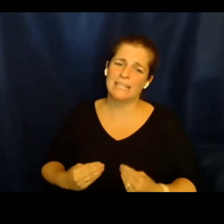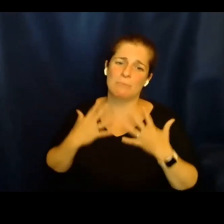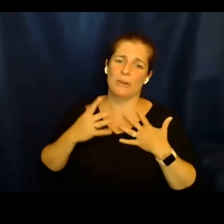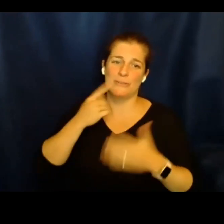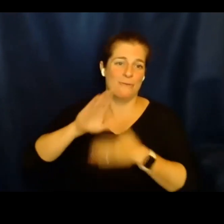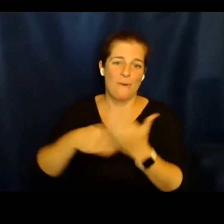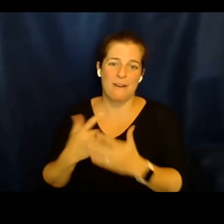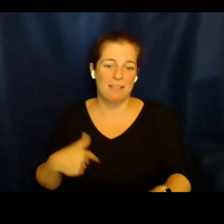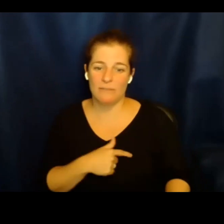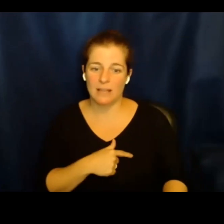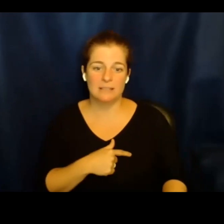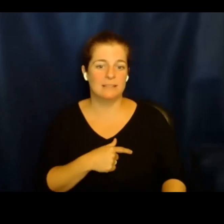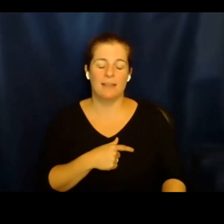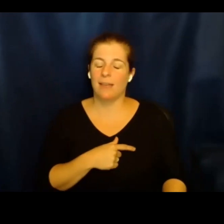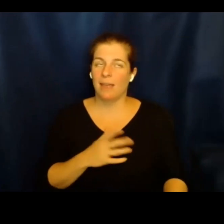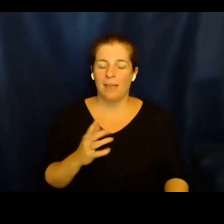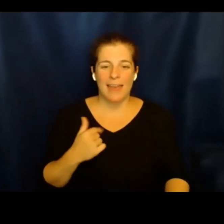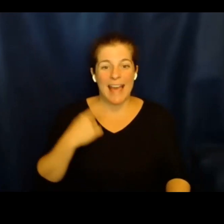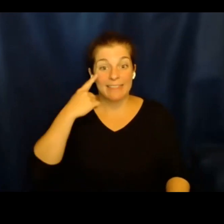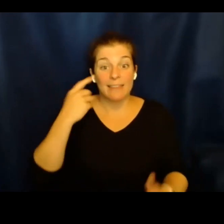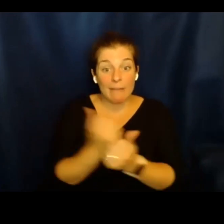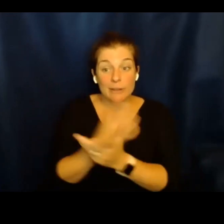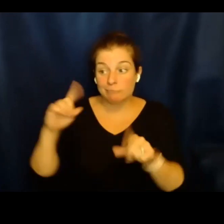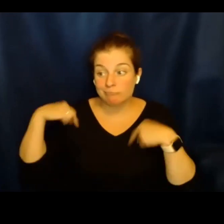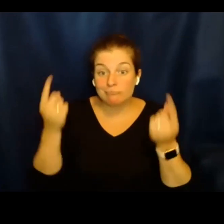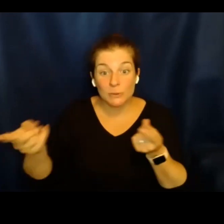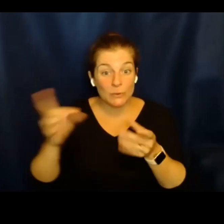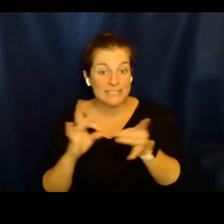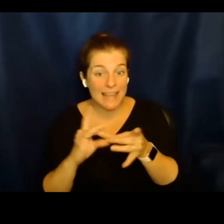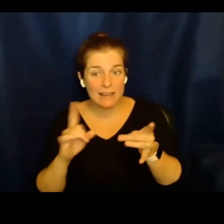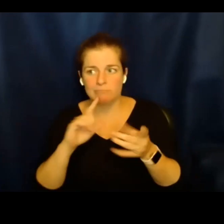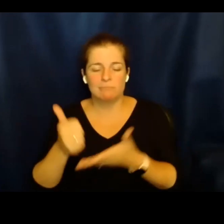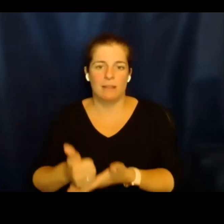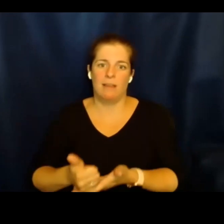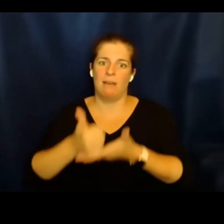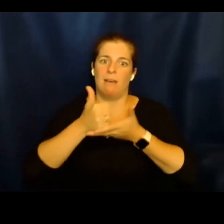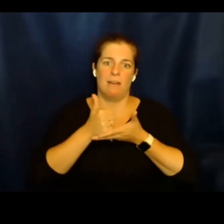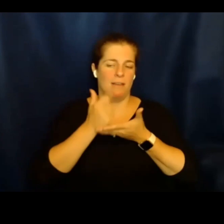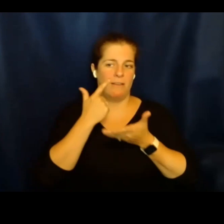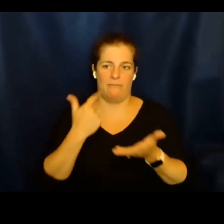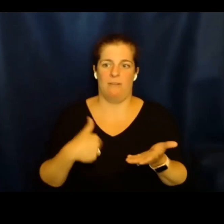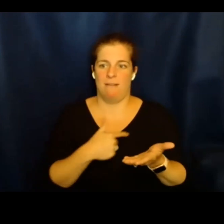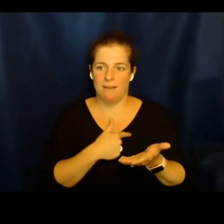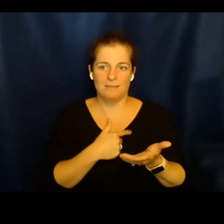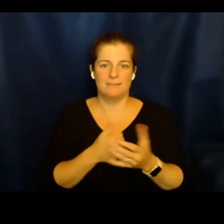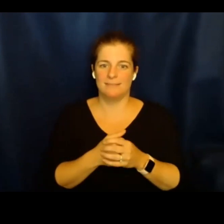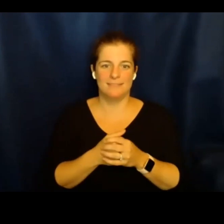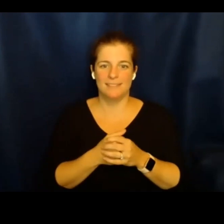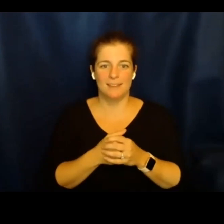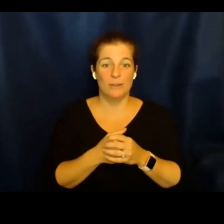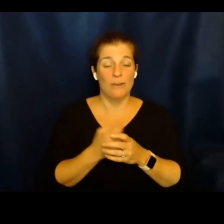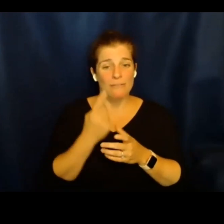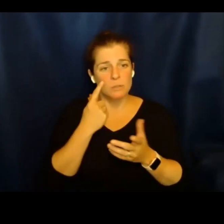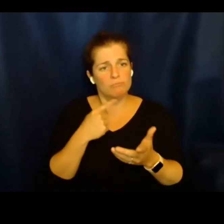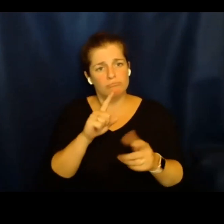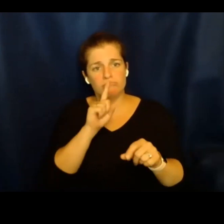I think that everything that you've said has been so helpful for us to encourage